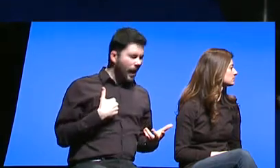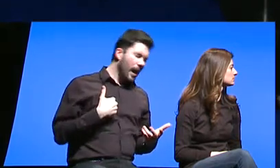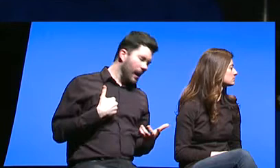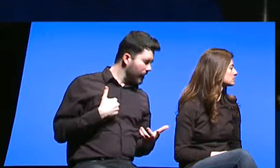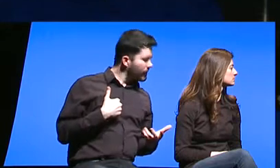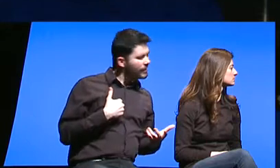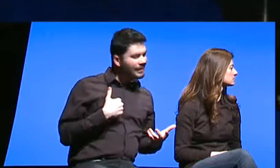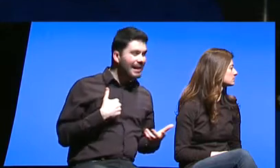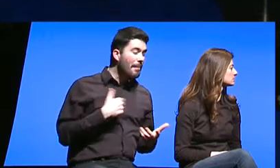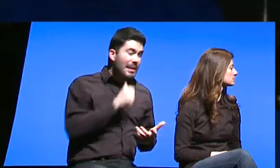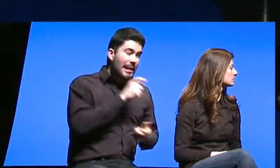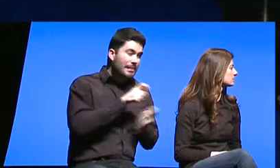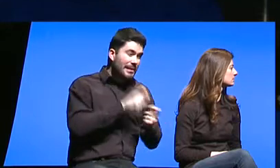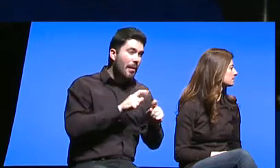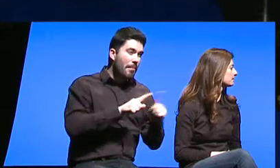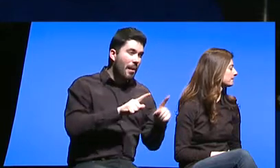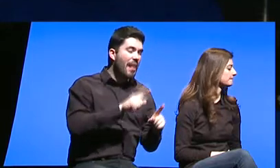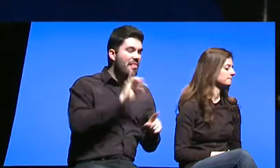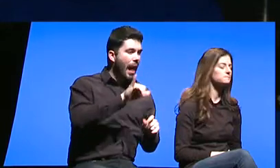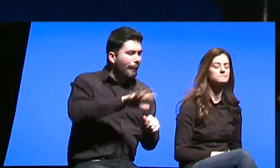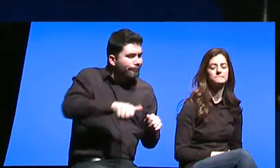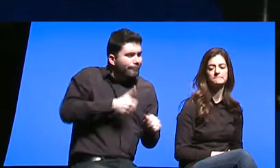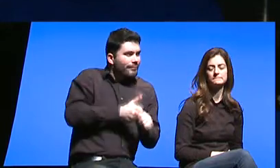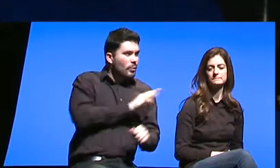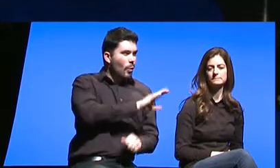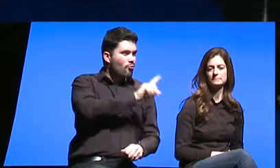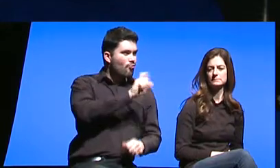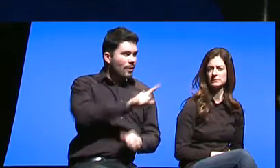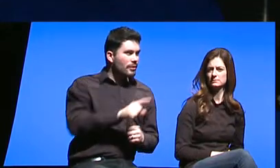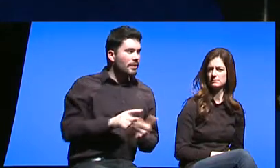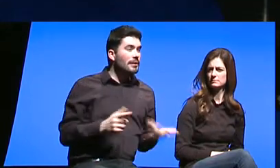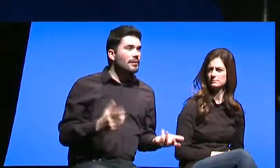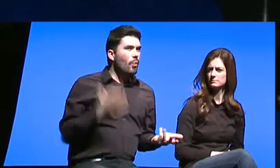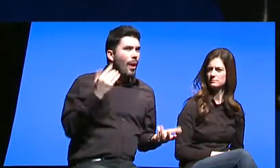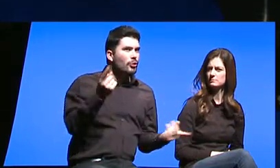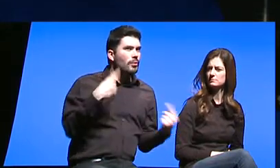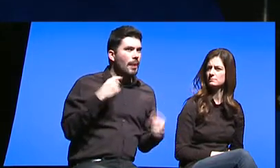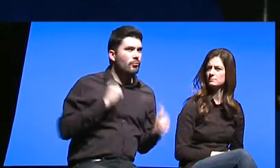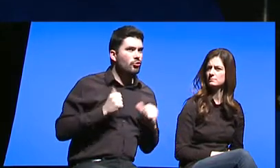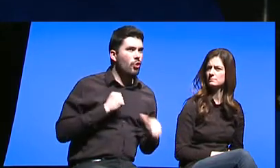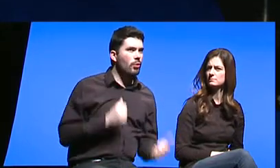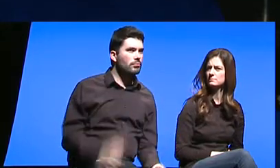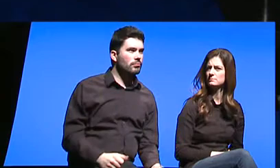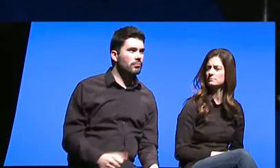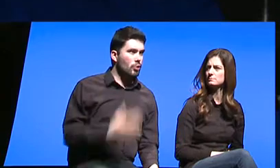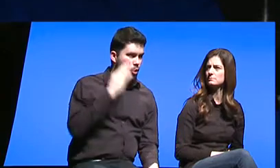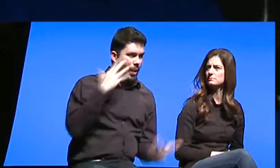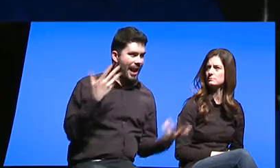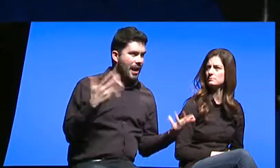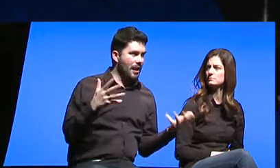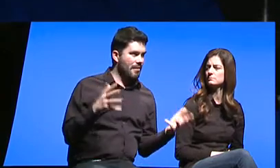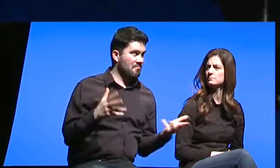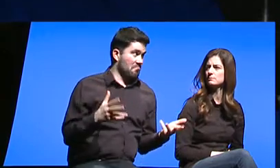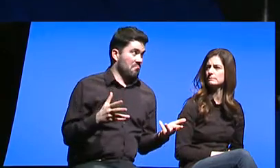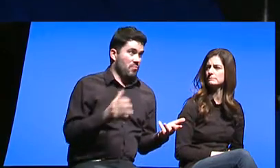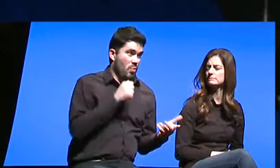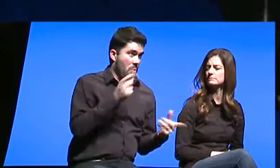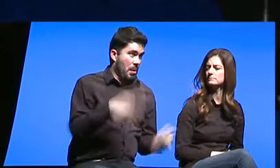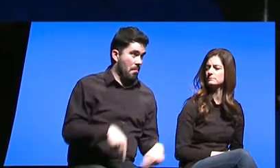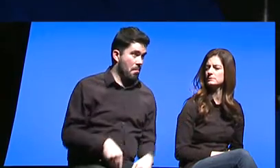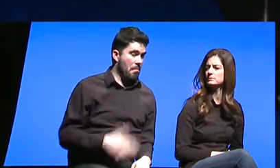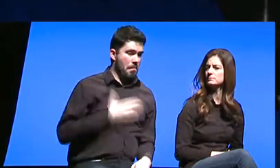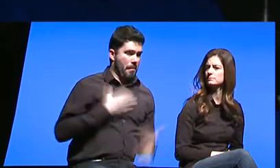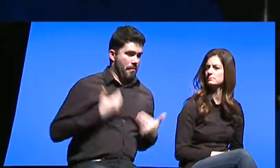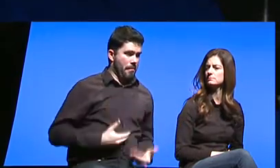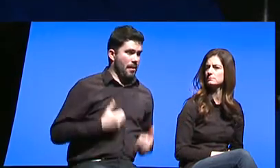the sense where that question comes from. And why would you come to see this show if you already knew everything, right? If you already knew everything about our lives. I